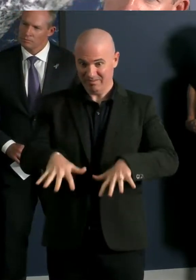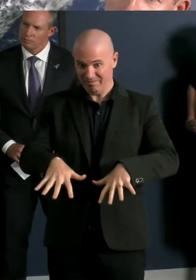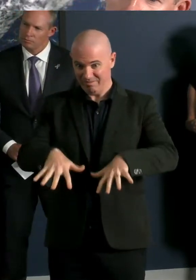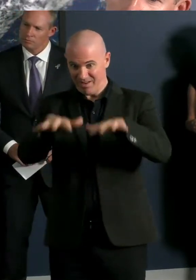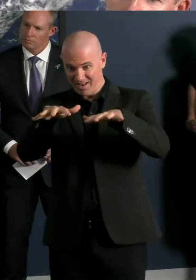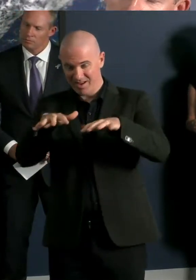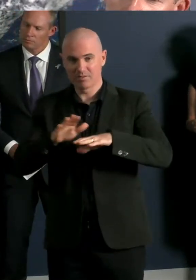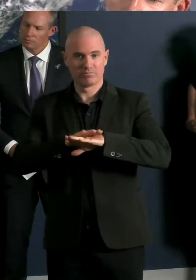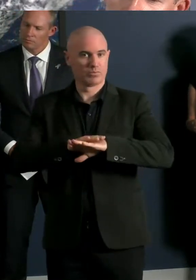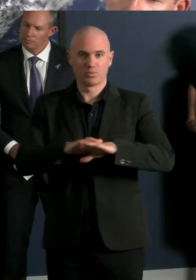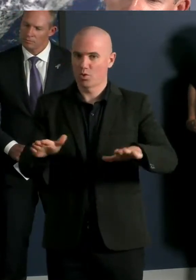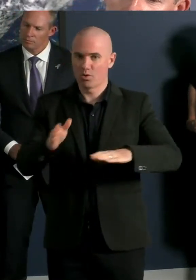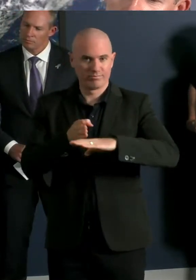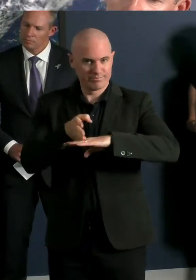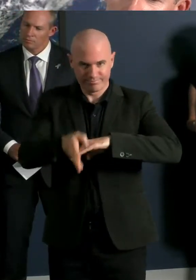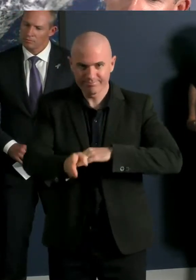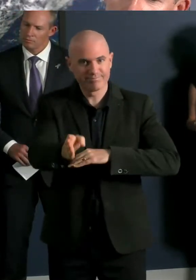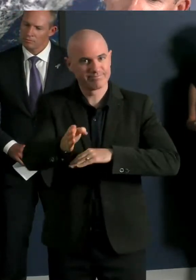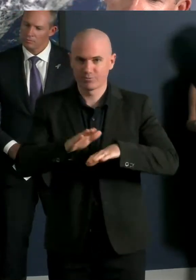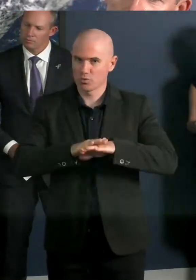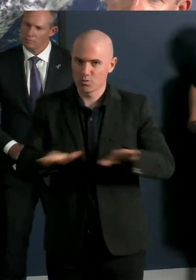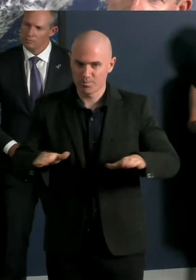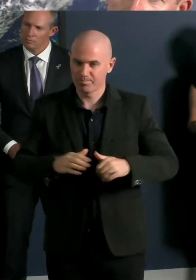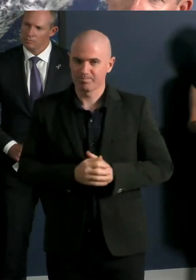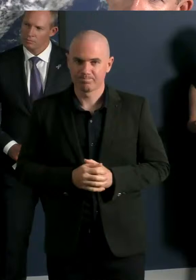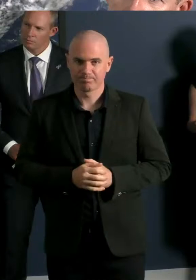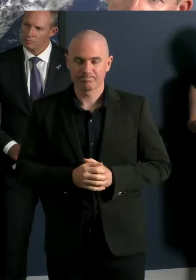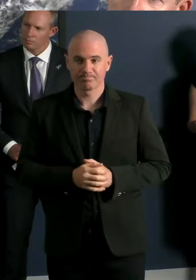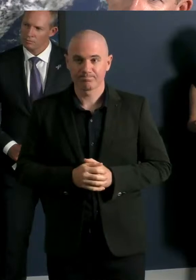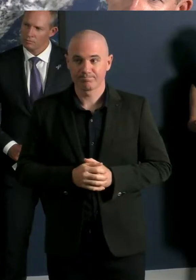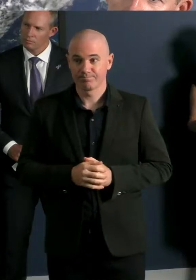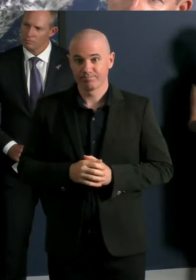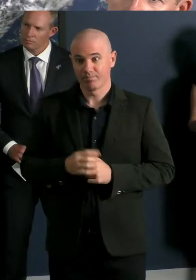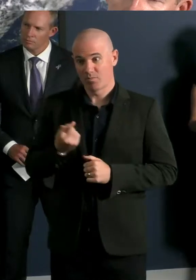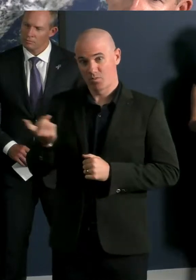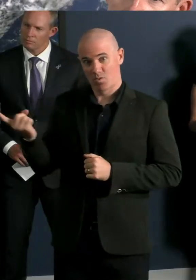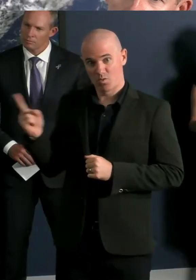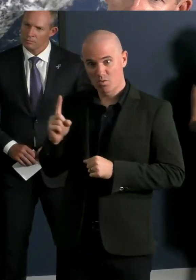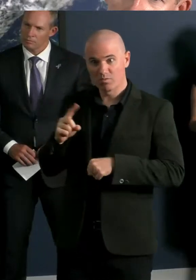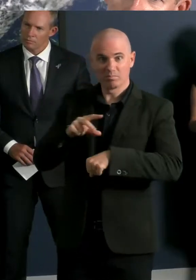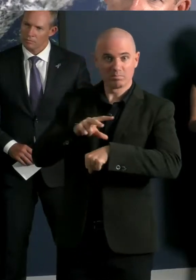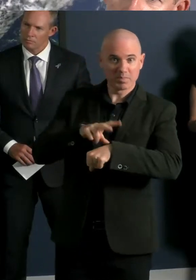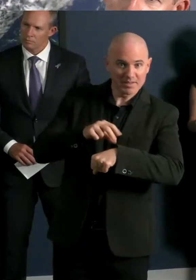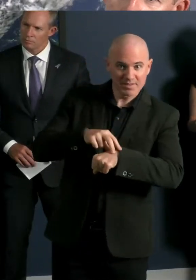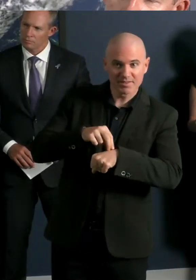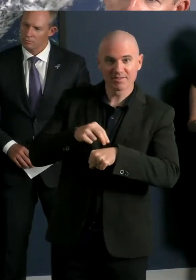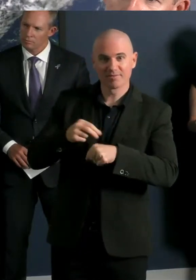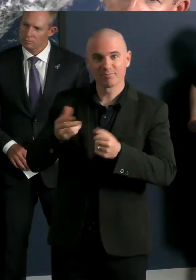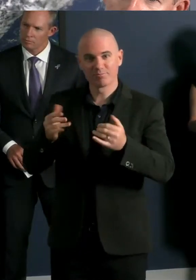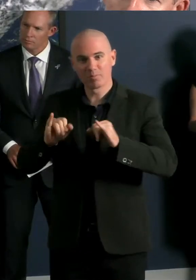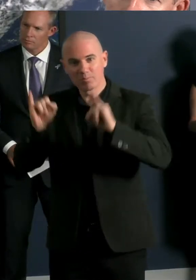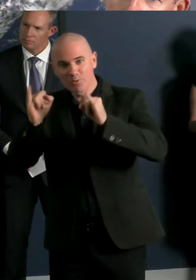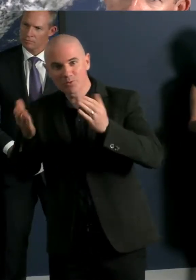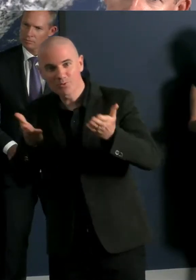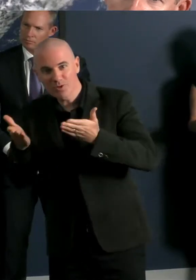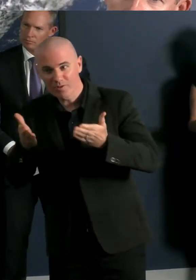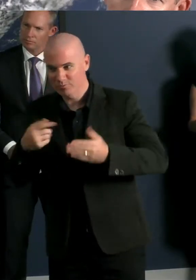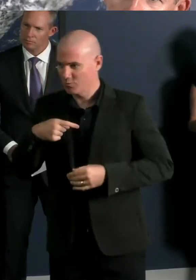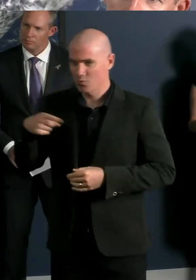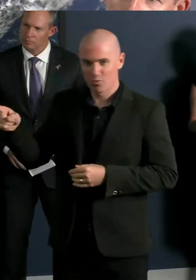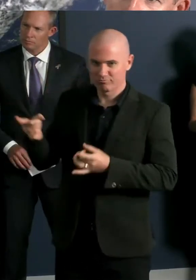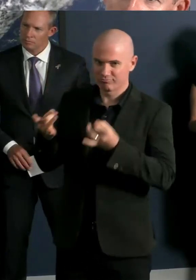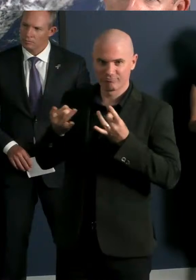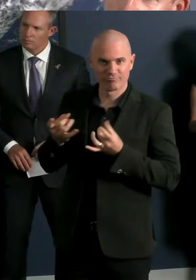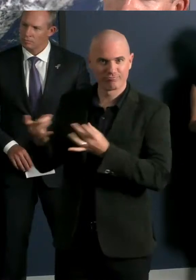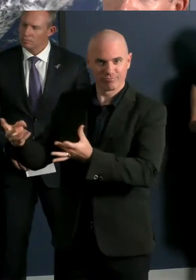flooded, forget it. All of our authorities are well prepared. We have been assured by all of them that all